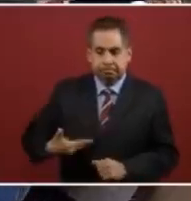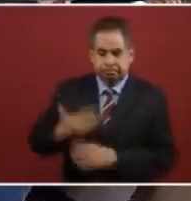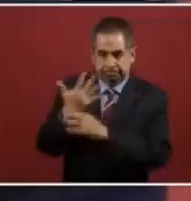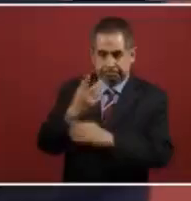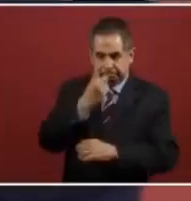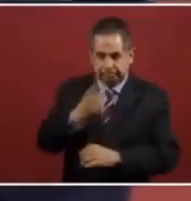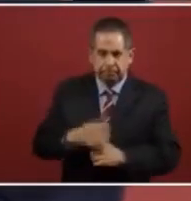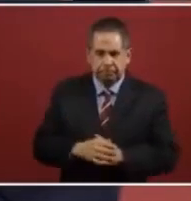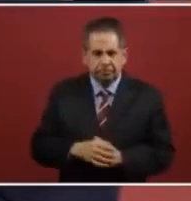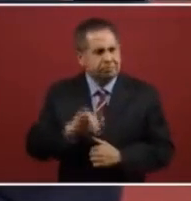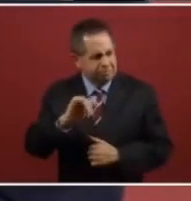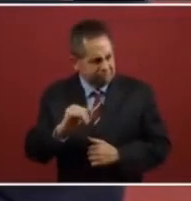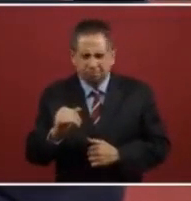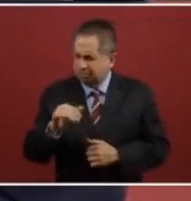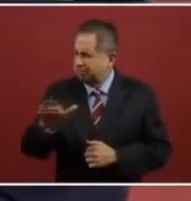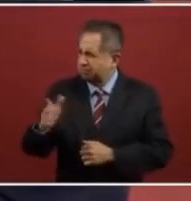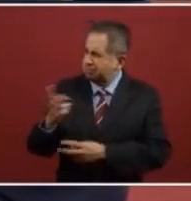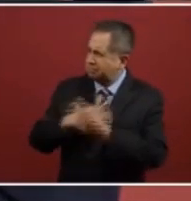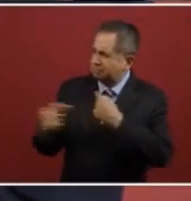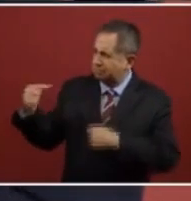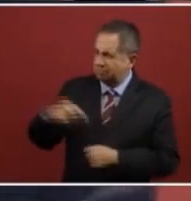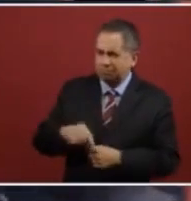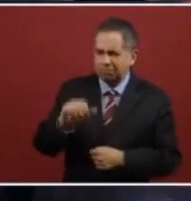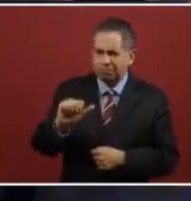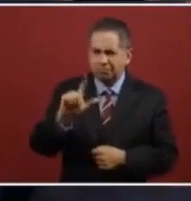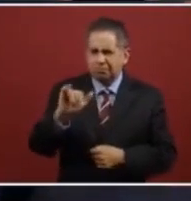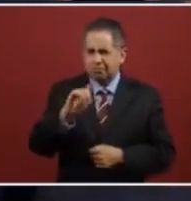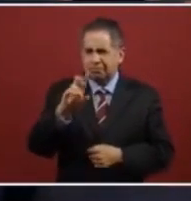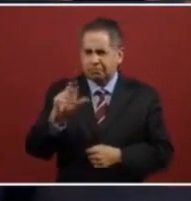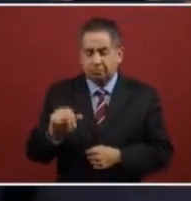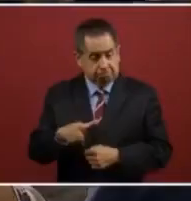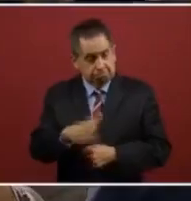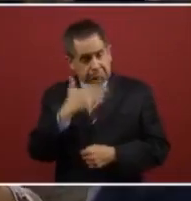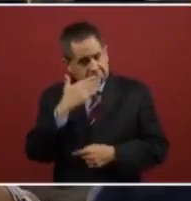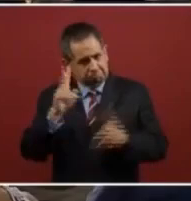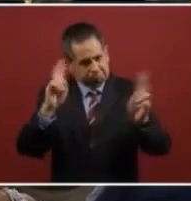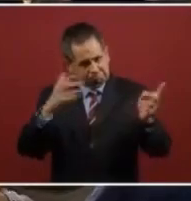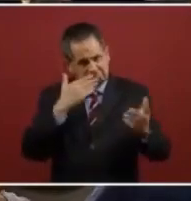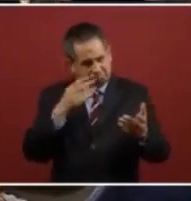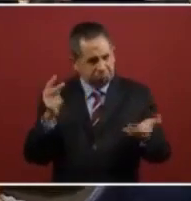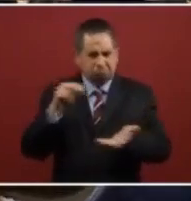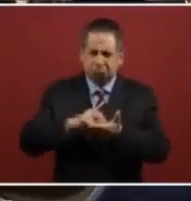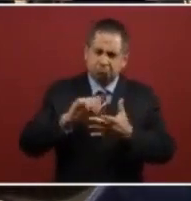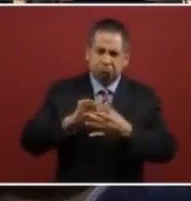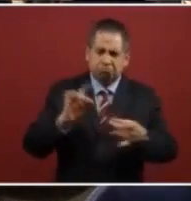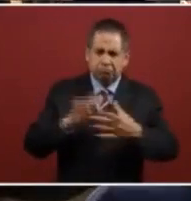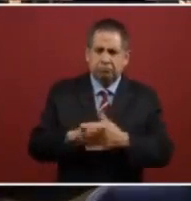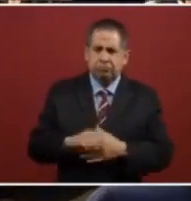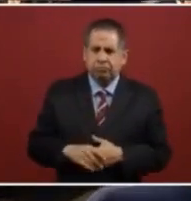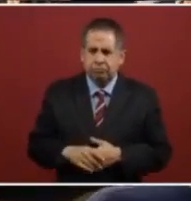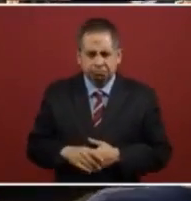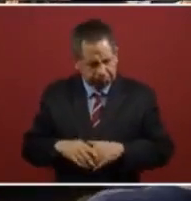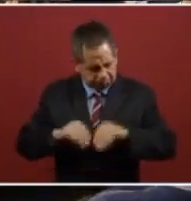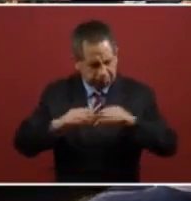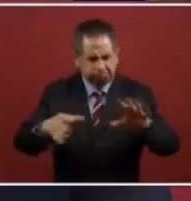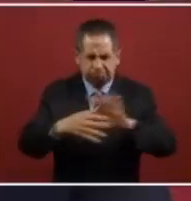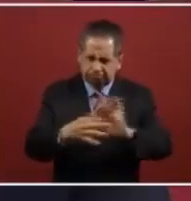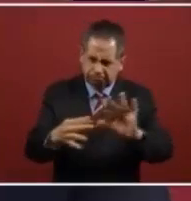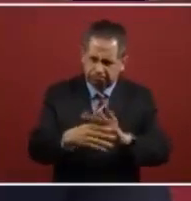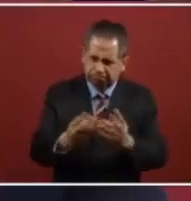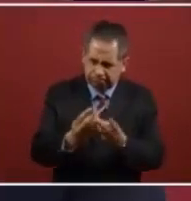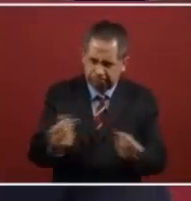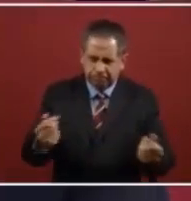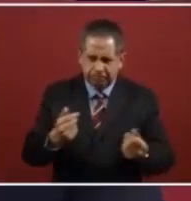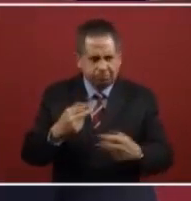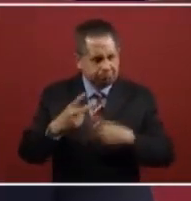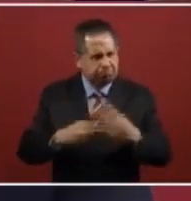Que venga Alejandra. Ese es buen tema. He says, let her come, let her Vamos a explain. ventilarlo. Let's vent